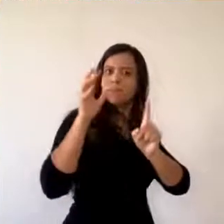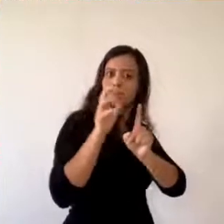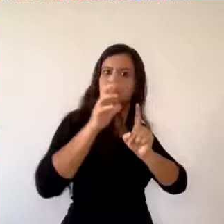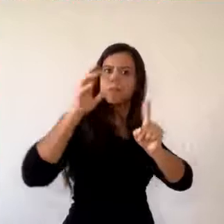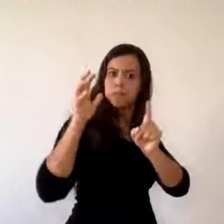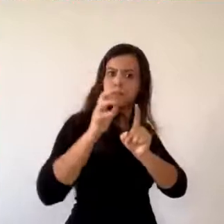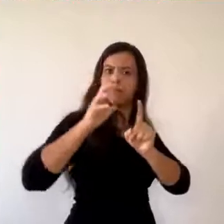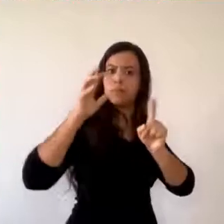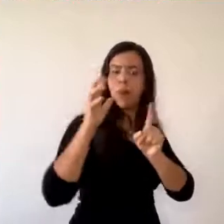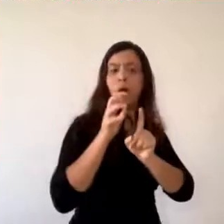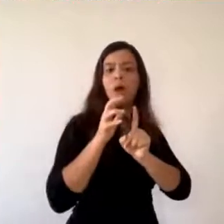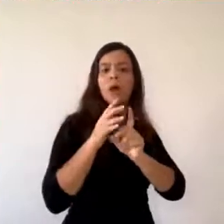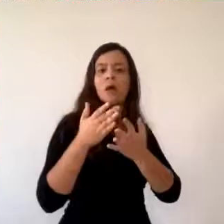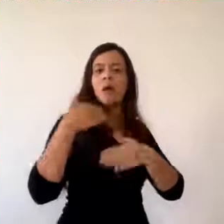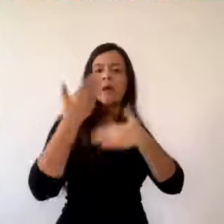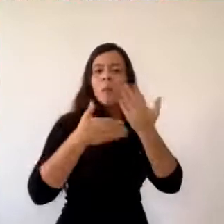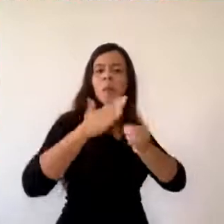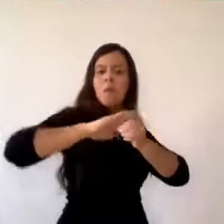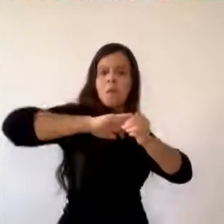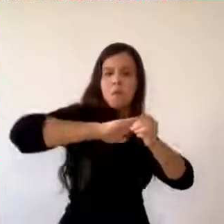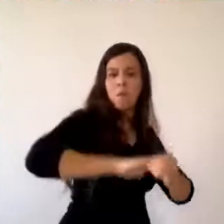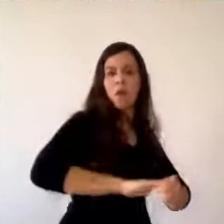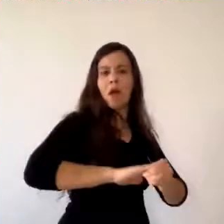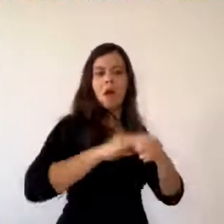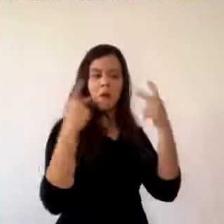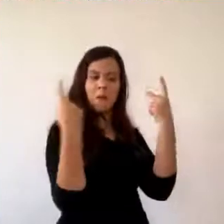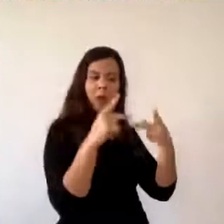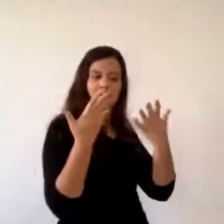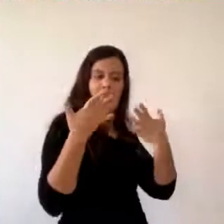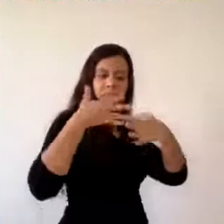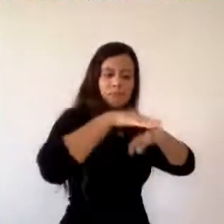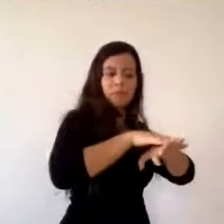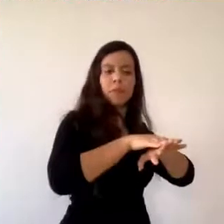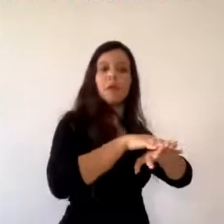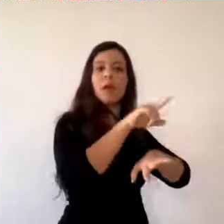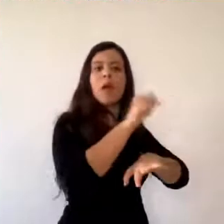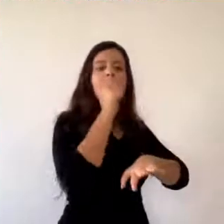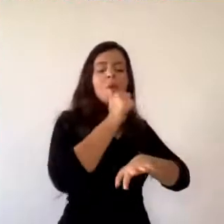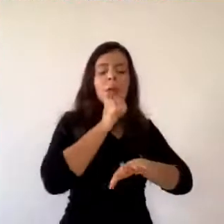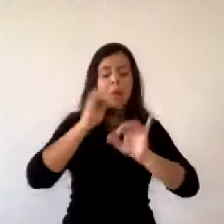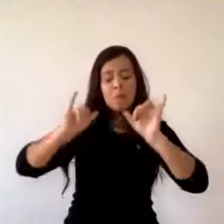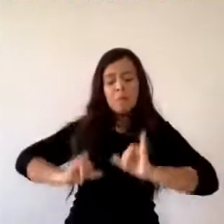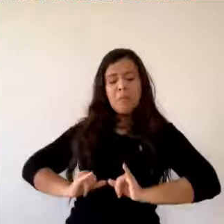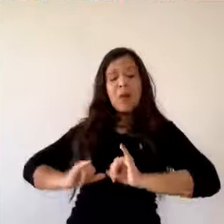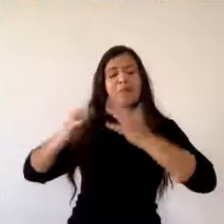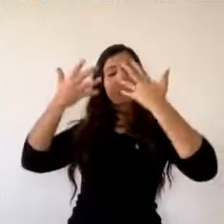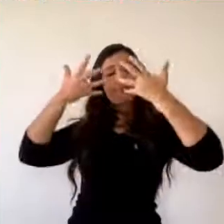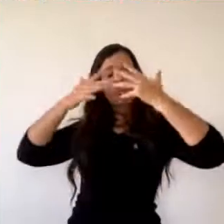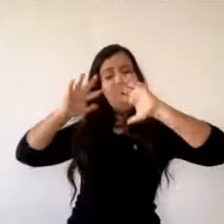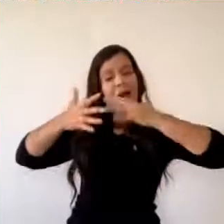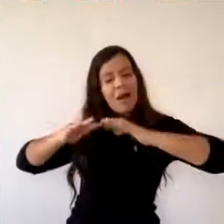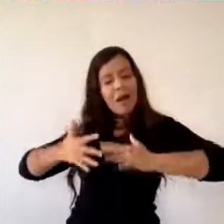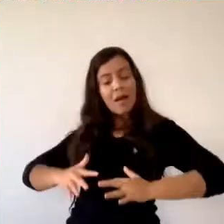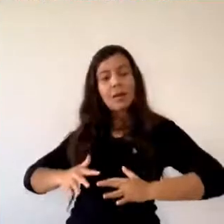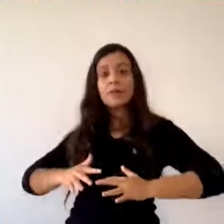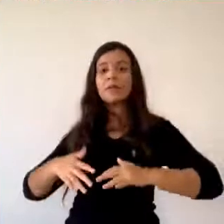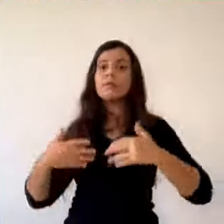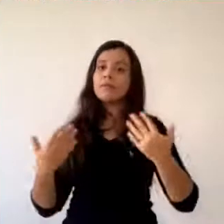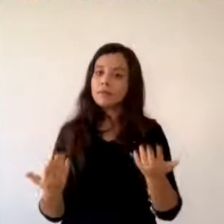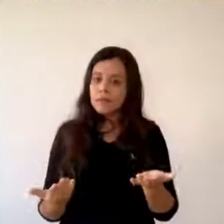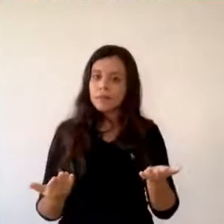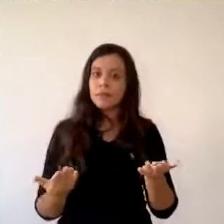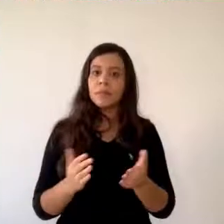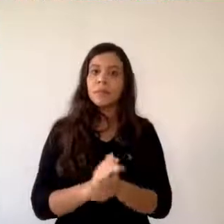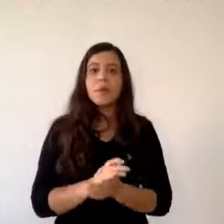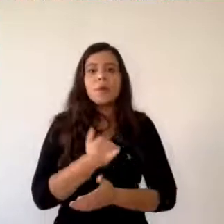increases, and there are these then forms of demoralization and humiliation. And so that you can say